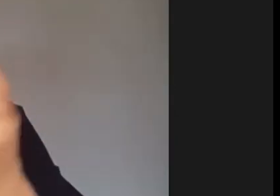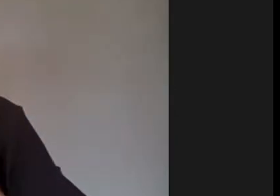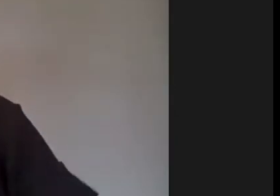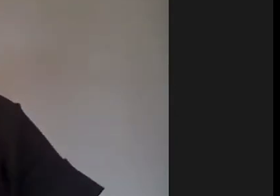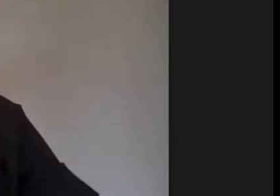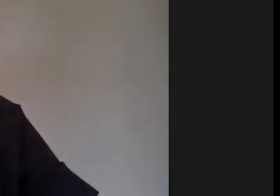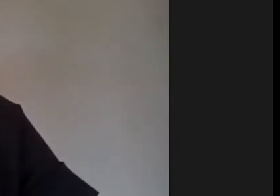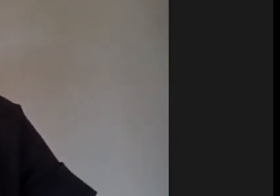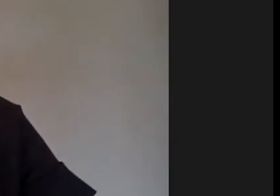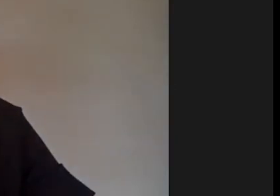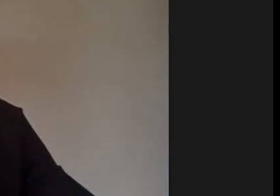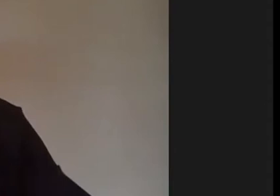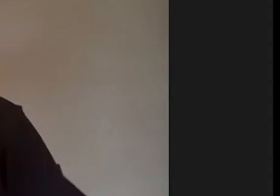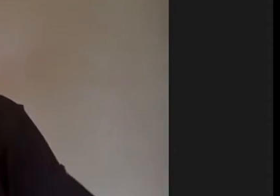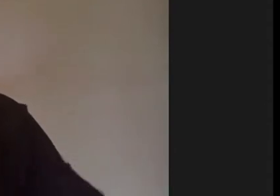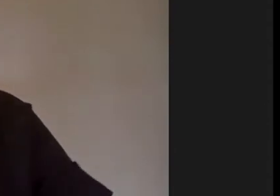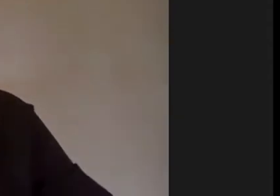do?